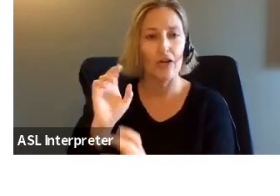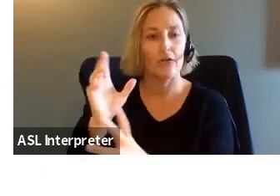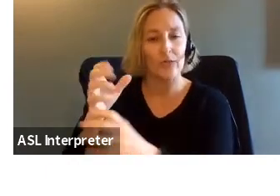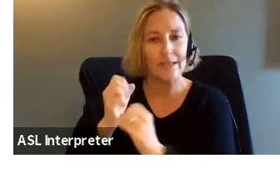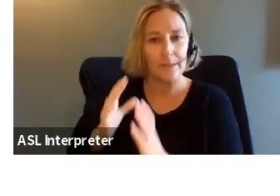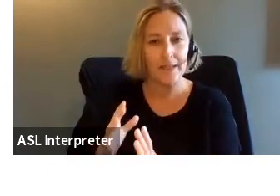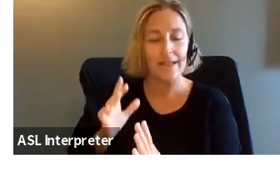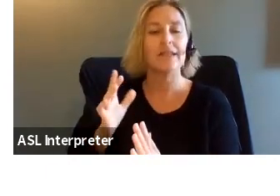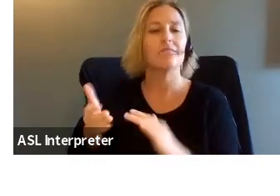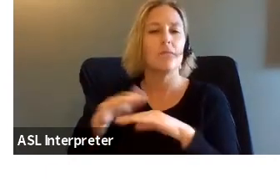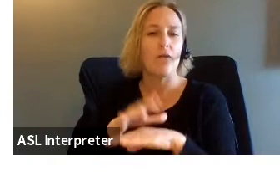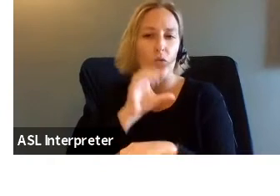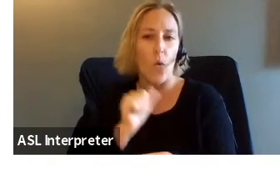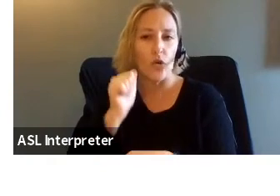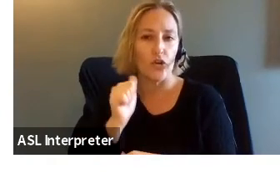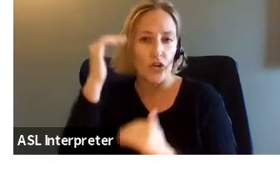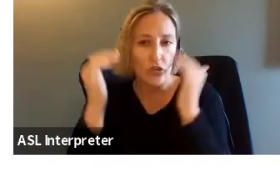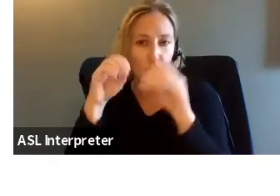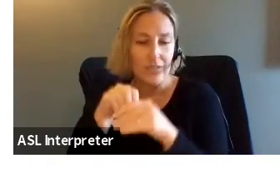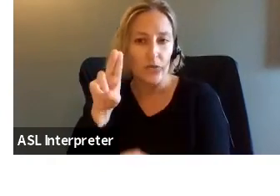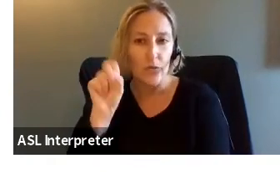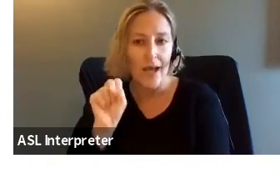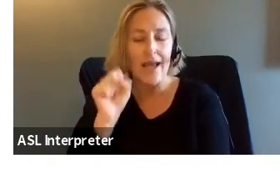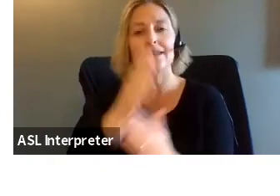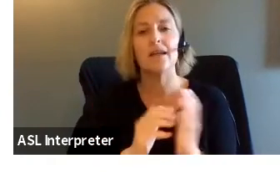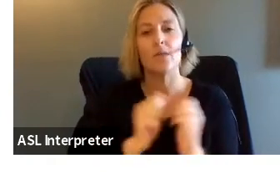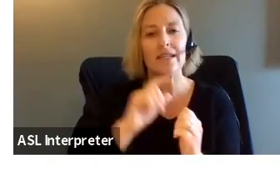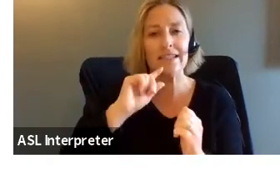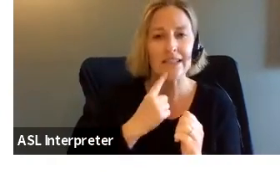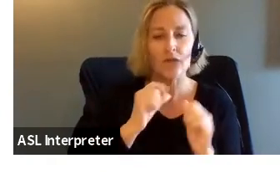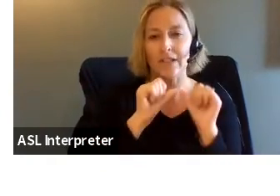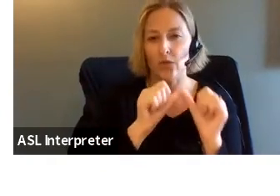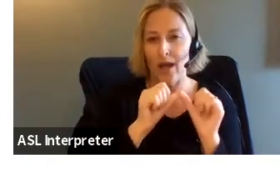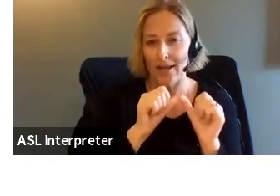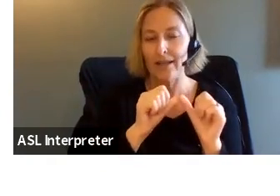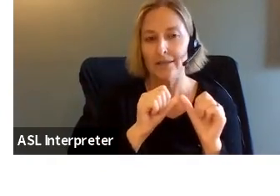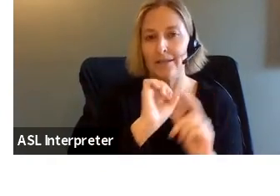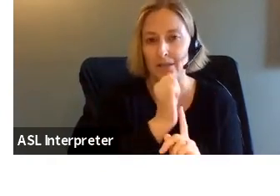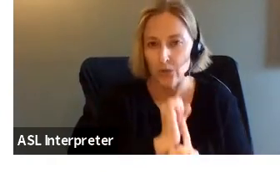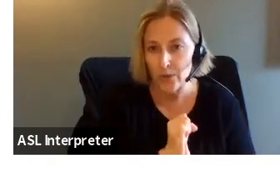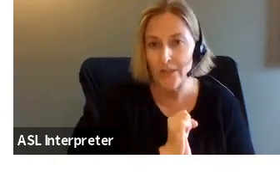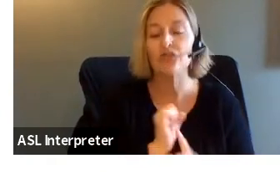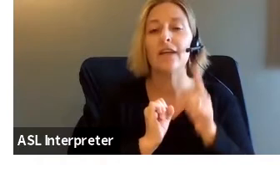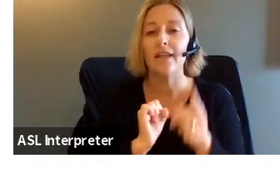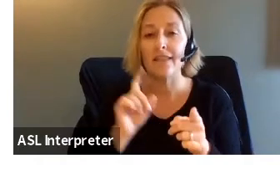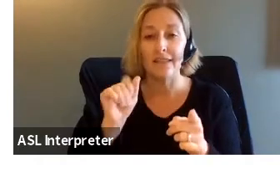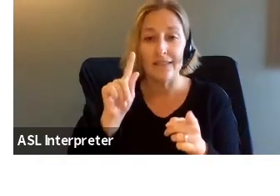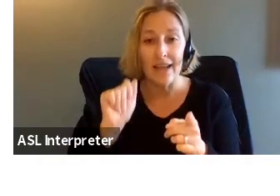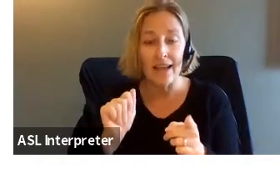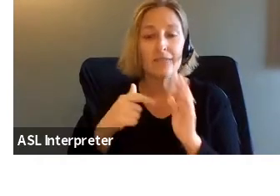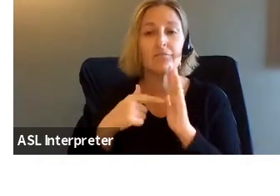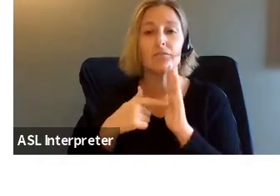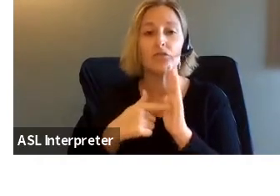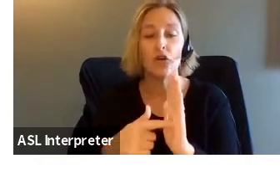older adults in the United States and those with some serious chronic conditions. And according to these data, 2/3 of